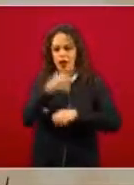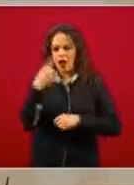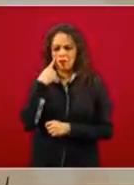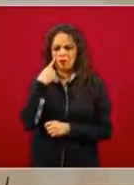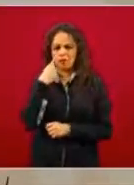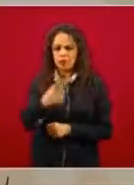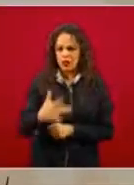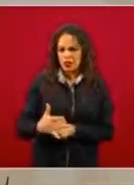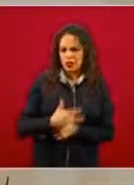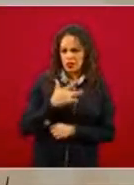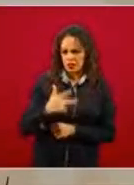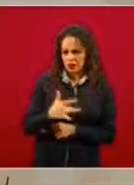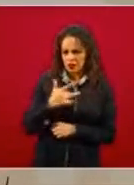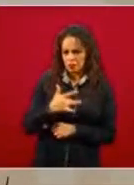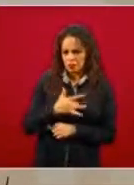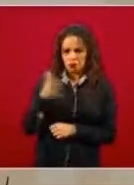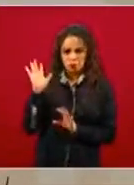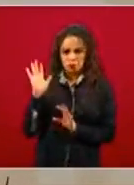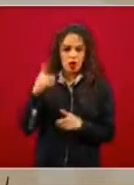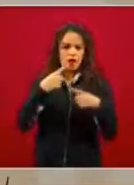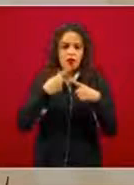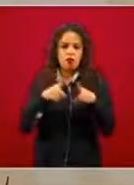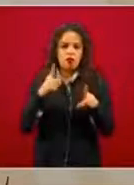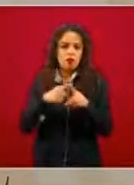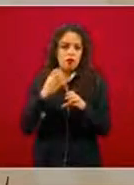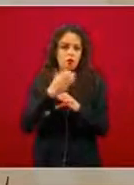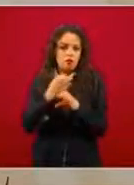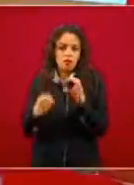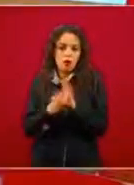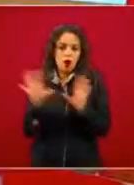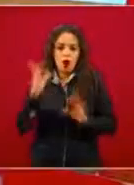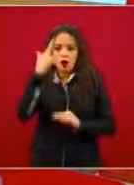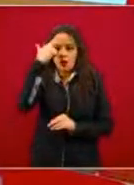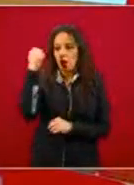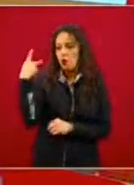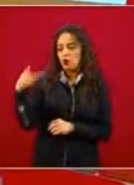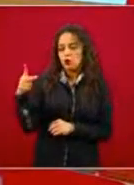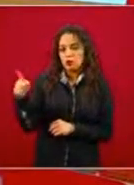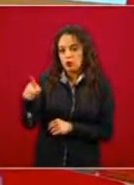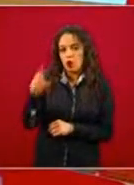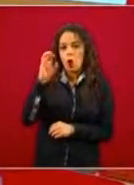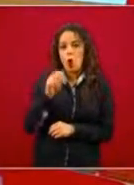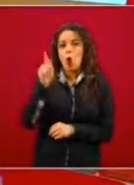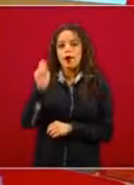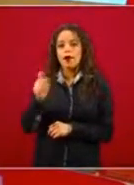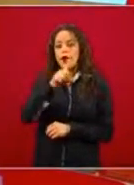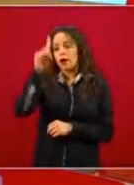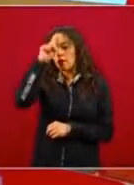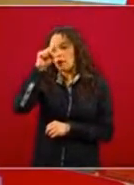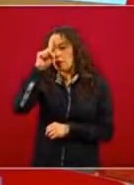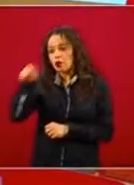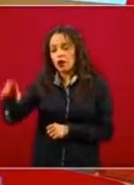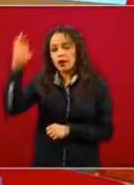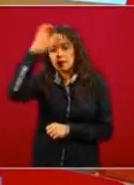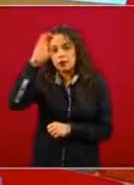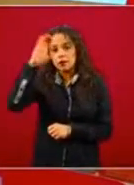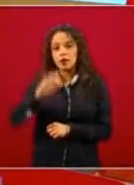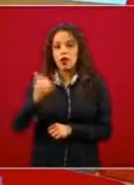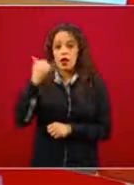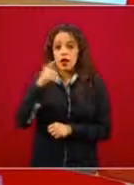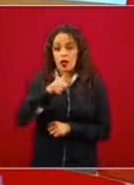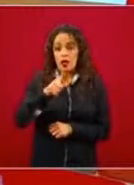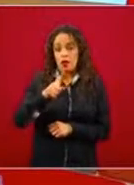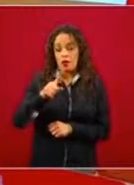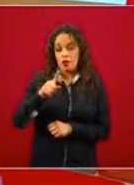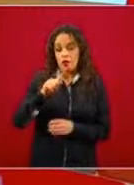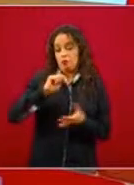given point, if any governor has a different perception of the highlight, whether that's because of any